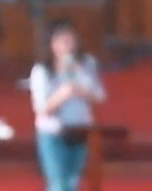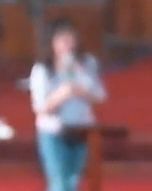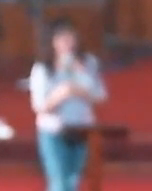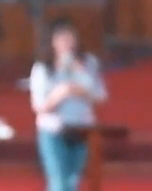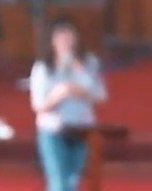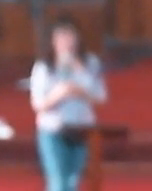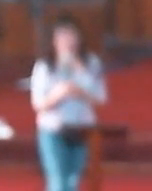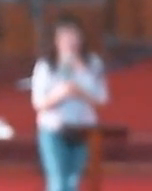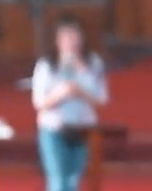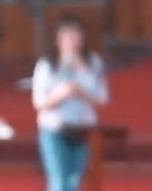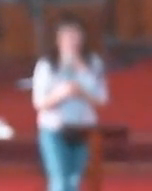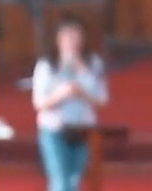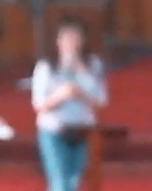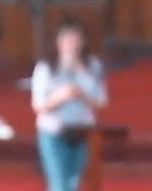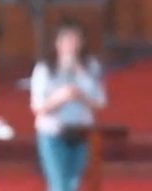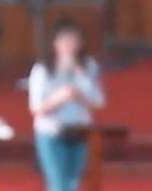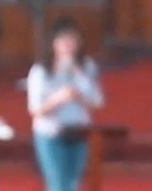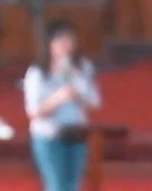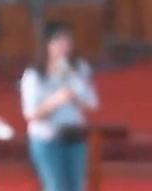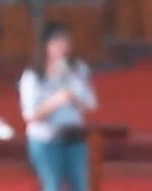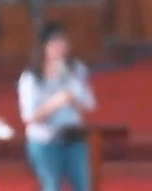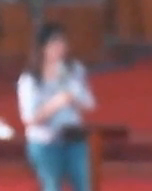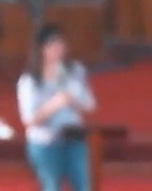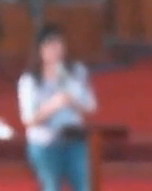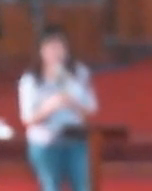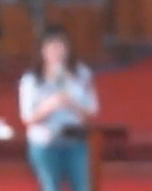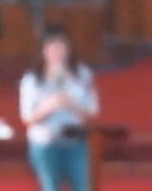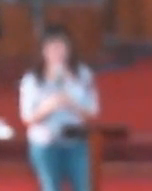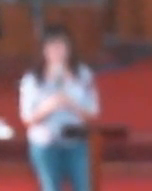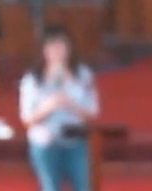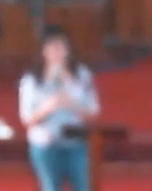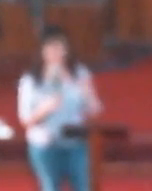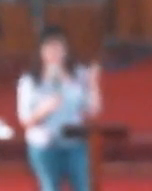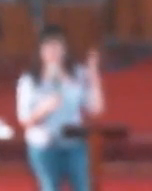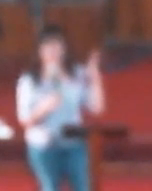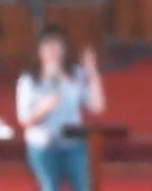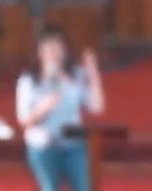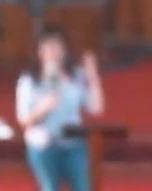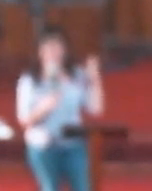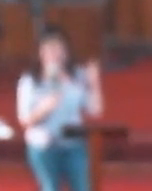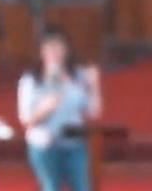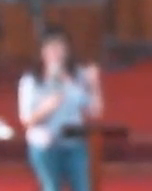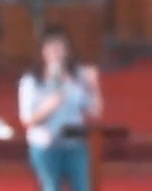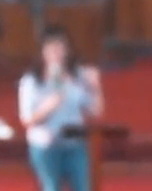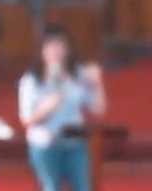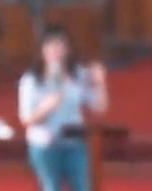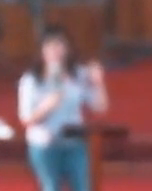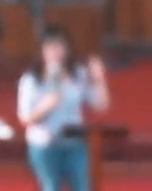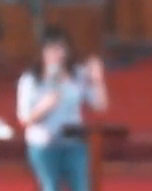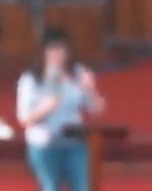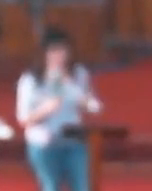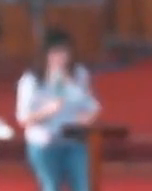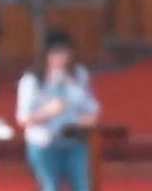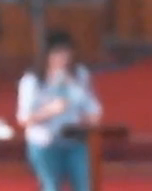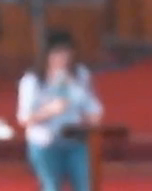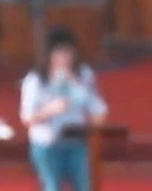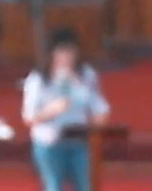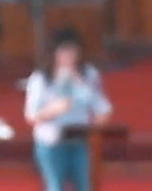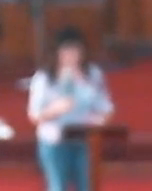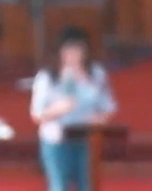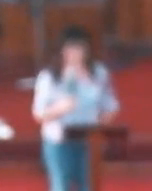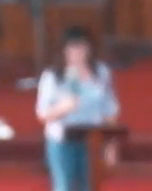I'm in a chorus group. I'm trying very hard to memorize all the Christmas songs, and I like to prophesy myself that I'm a